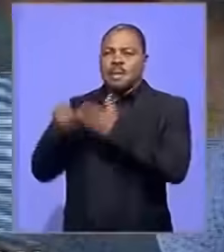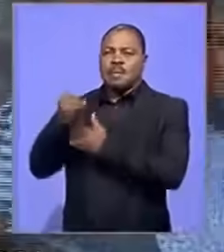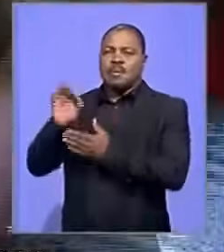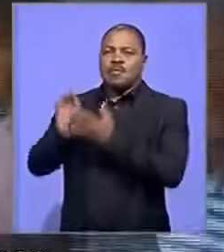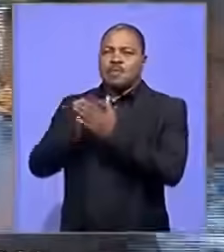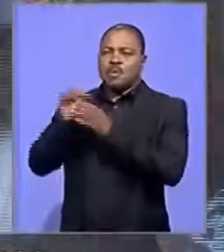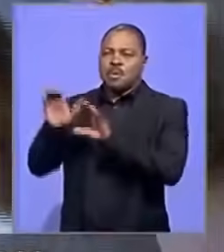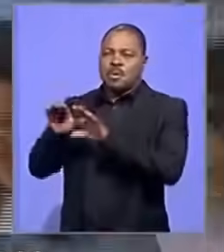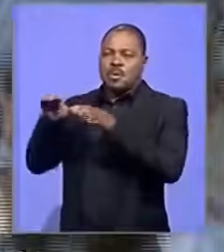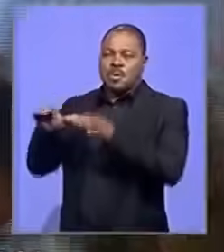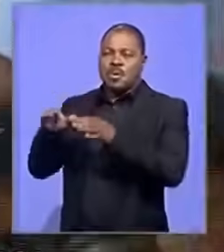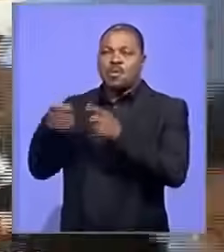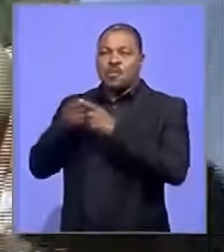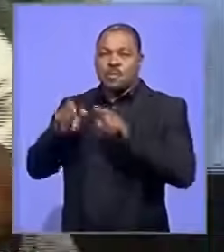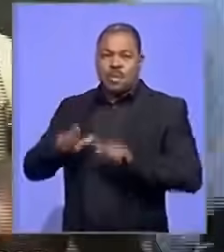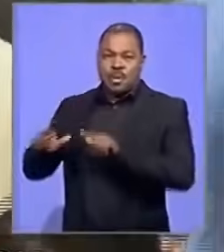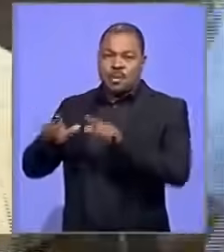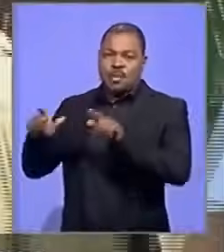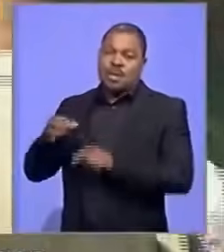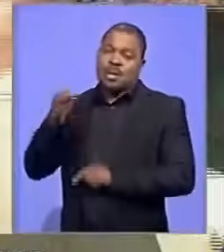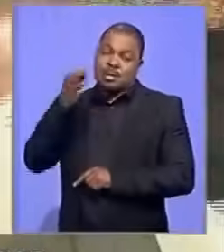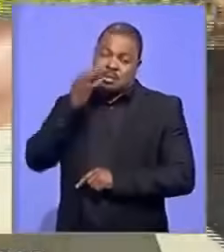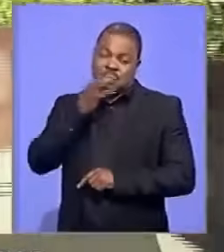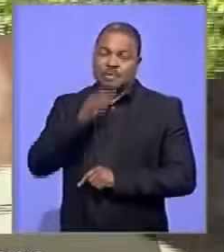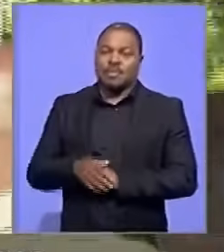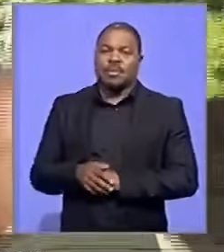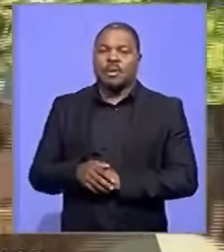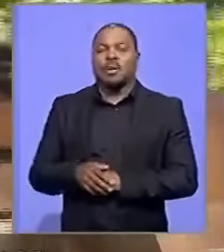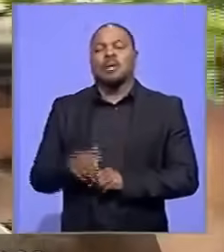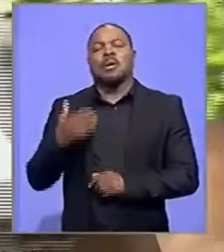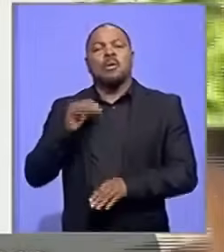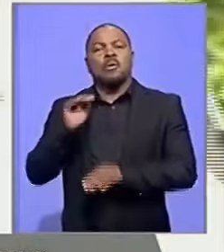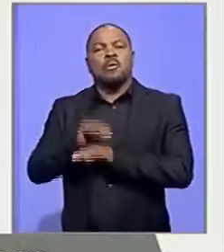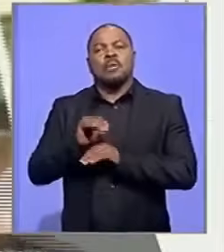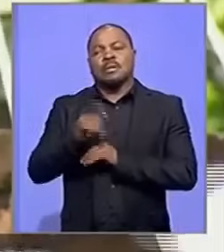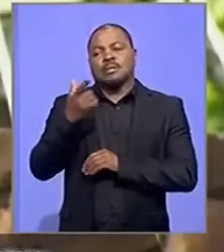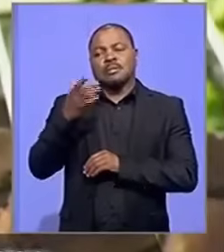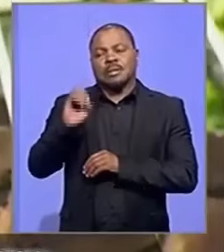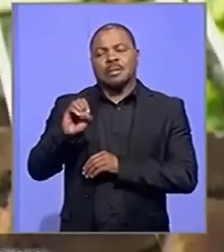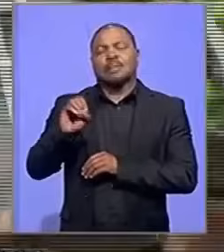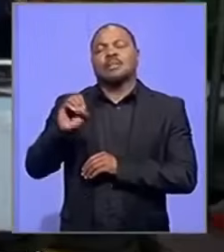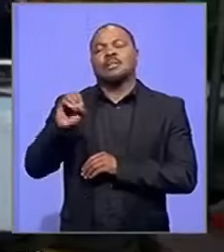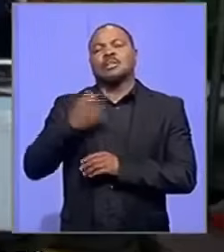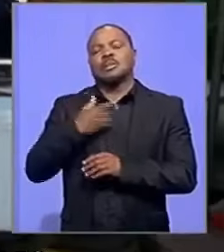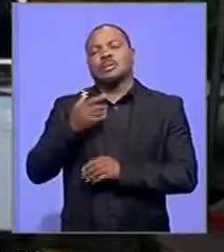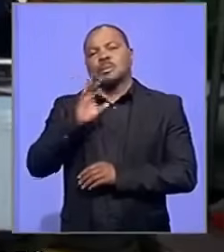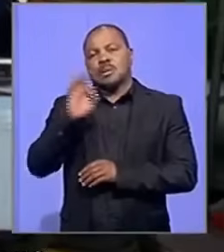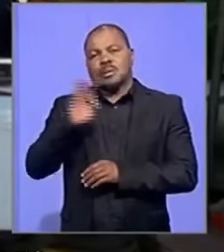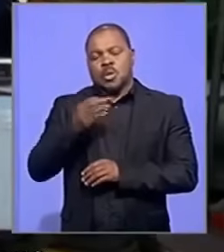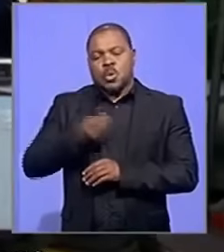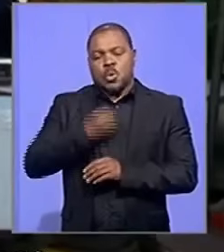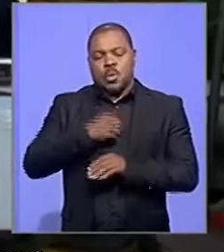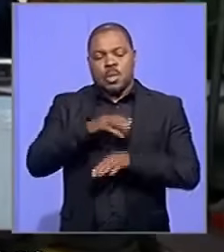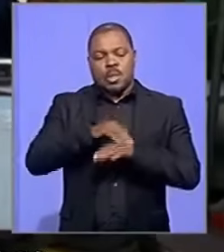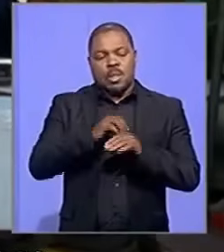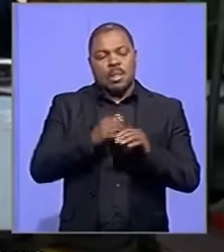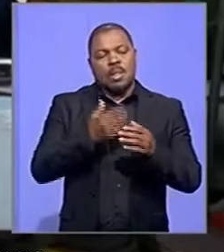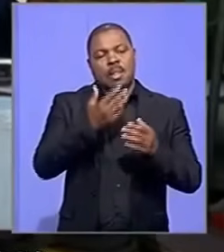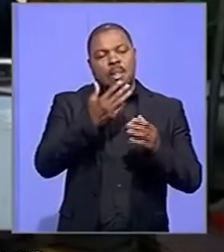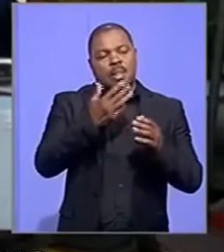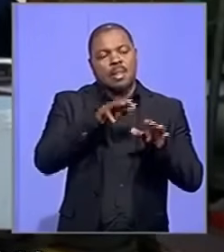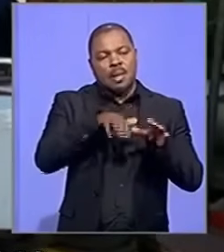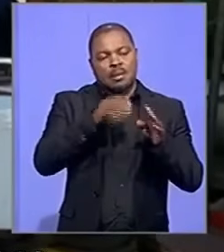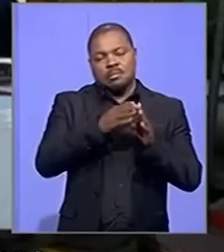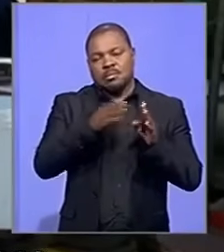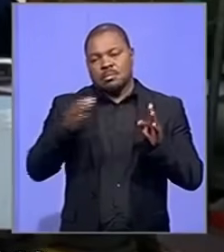dikgetho IEC ka Limpopo e re baswa ba go feta dikete tše 70 ba magareng ga mengwaga e 18 le 19 ba engwadišeditše go